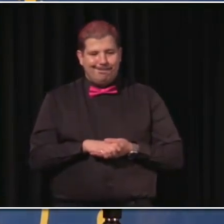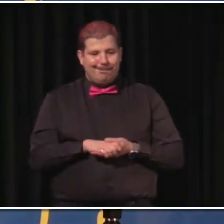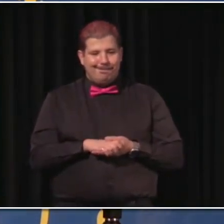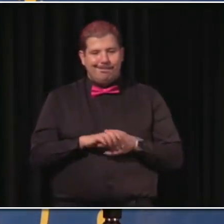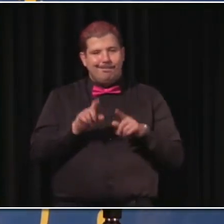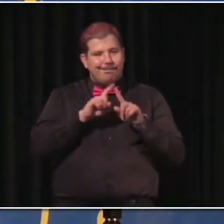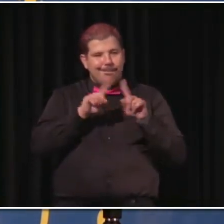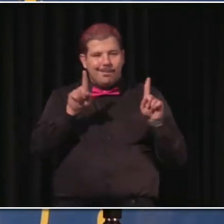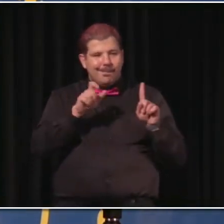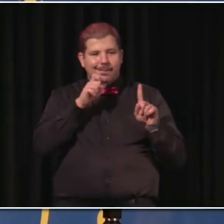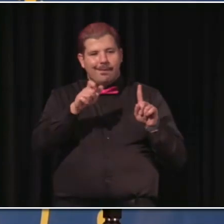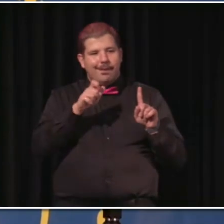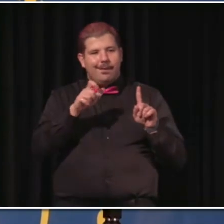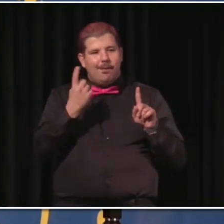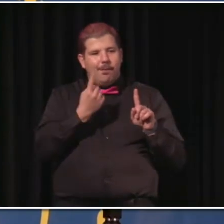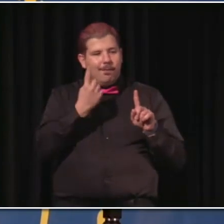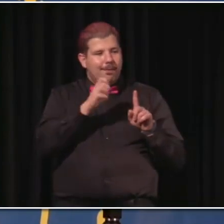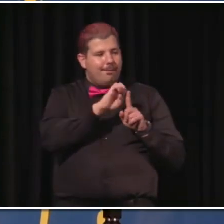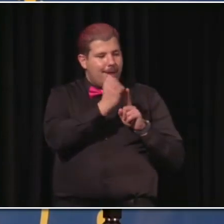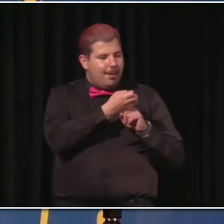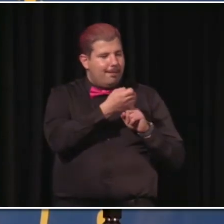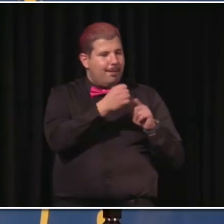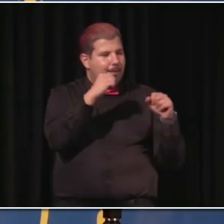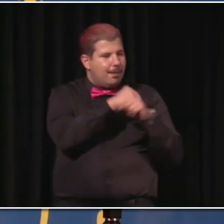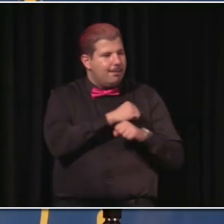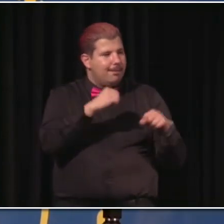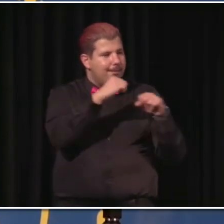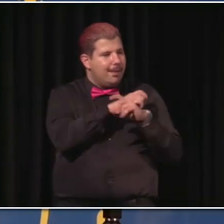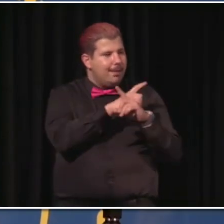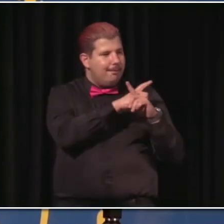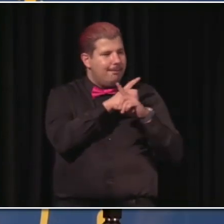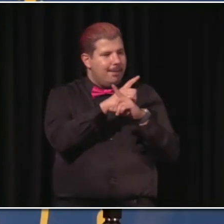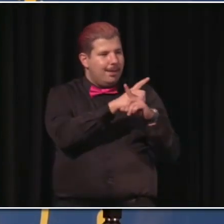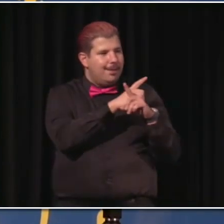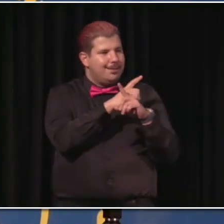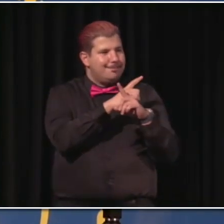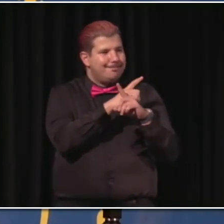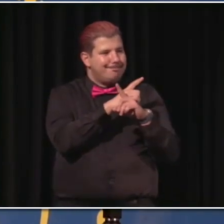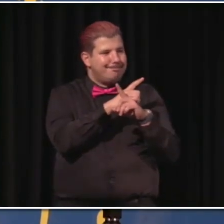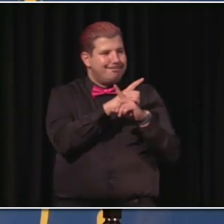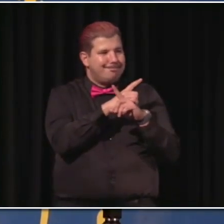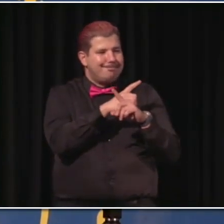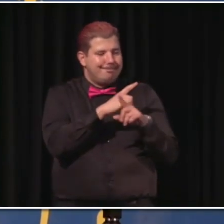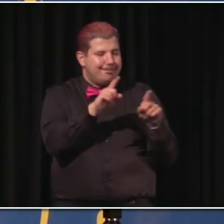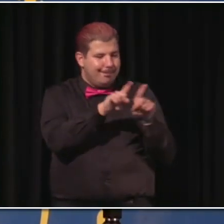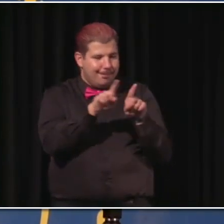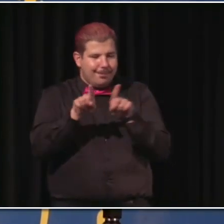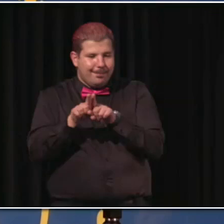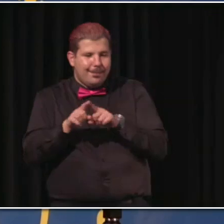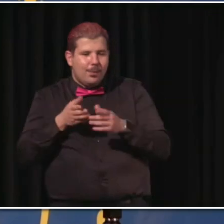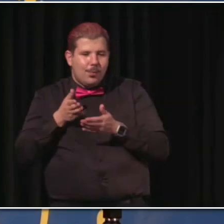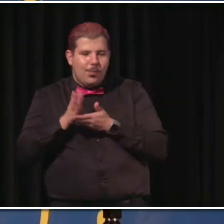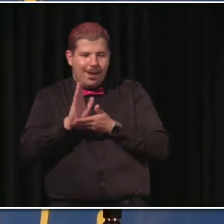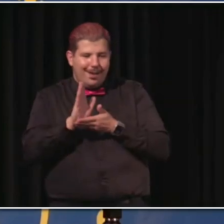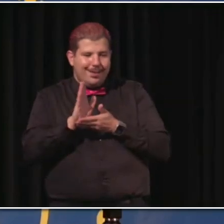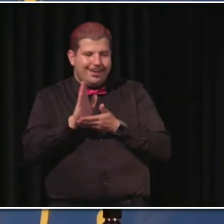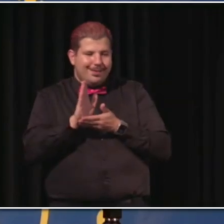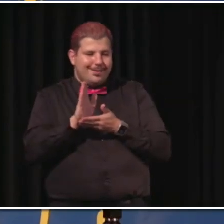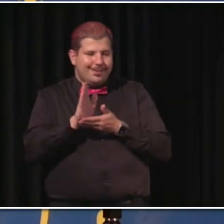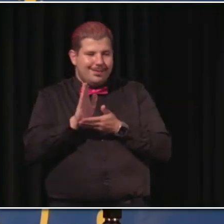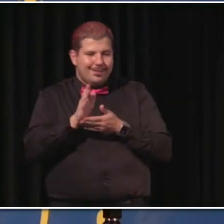But it's not just our environment that we're fighting to defend. It's also our rights,